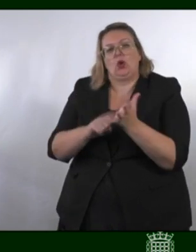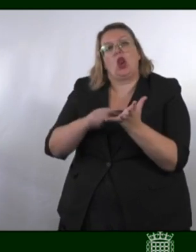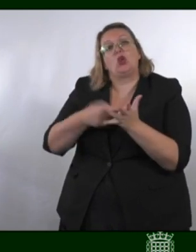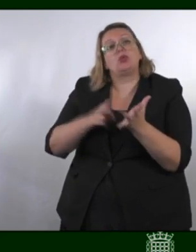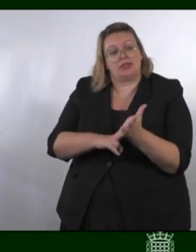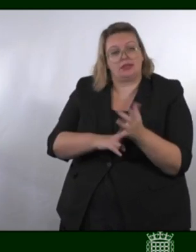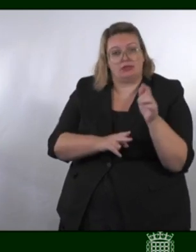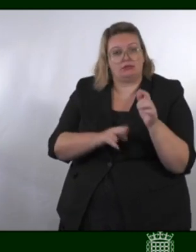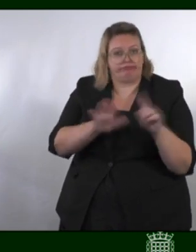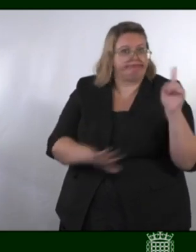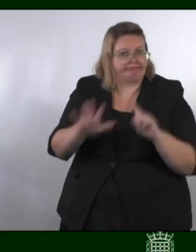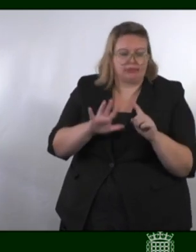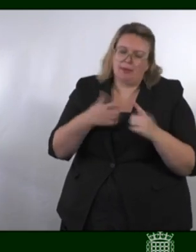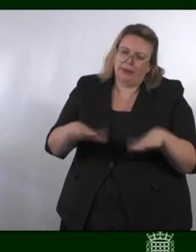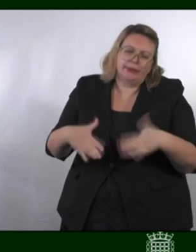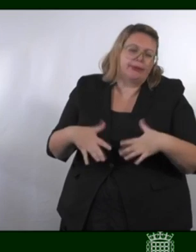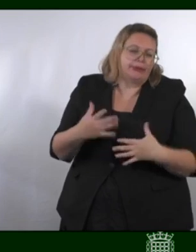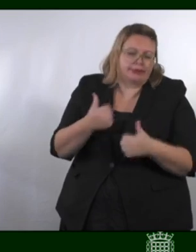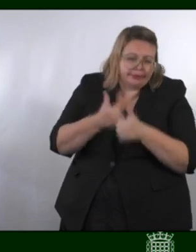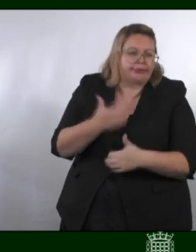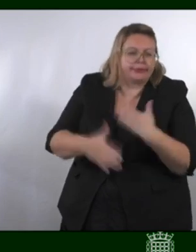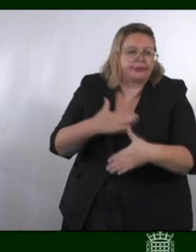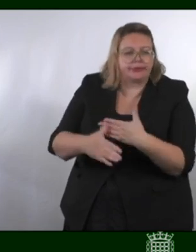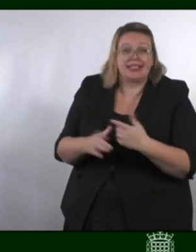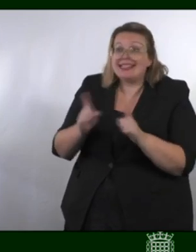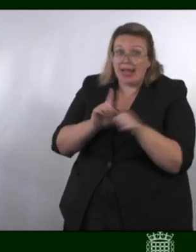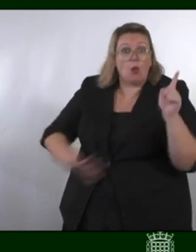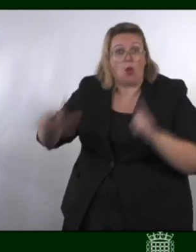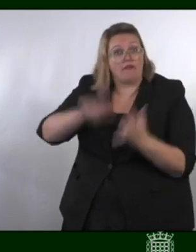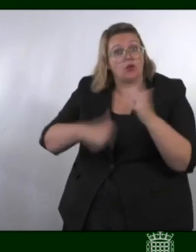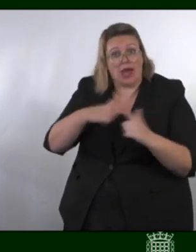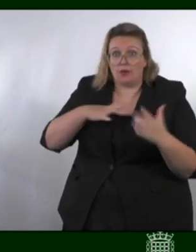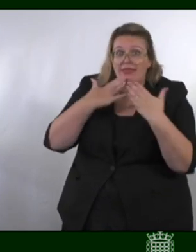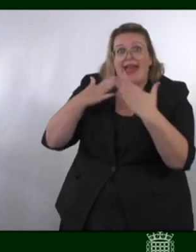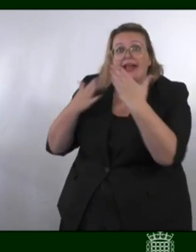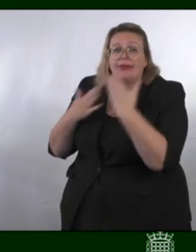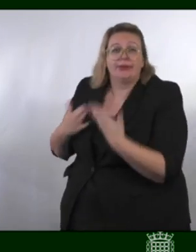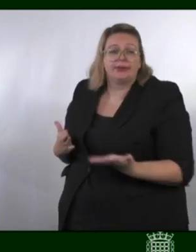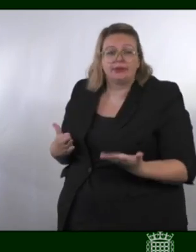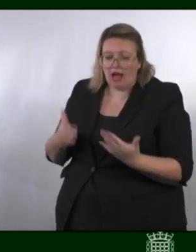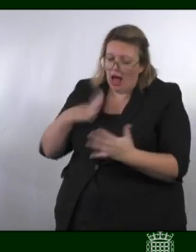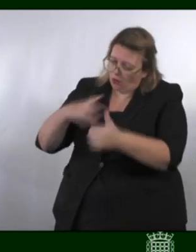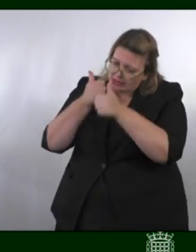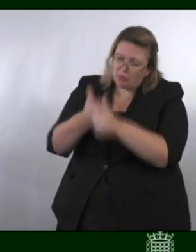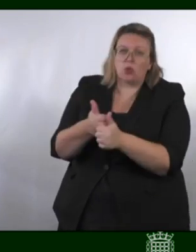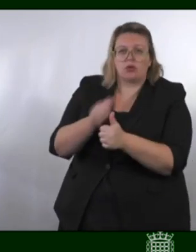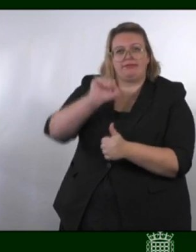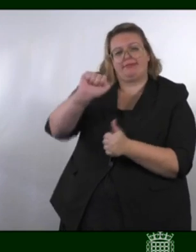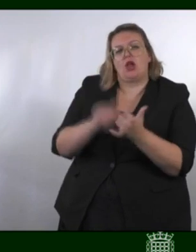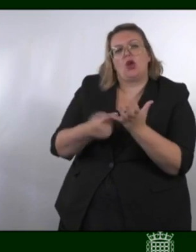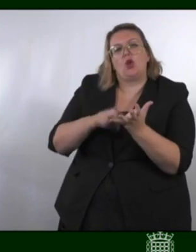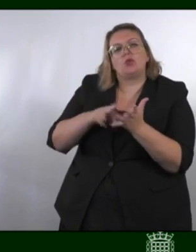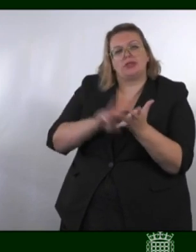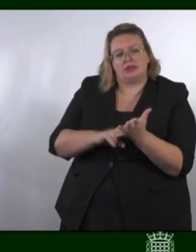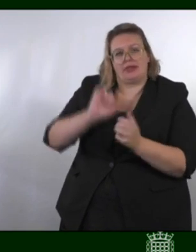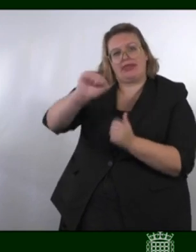I thank people across the country for what they are doing. And I want to support businesses in Luton, and that's why we want to continue